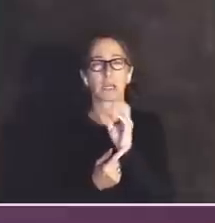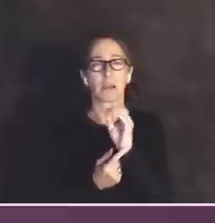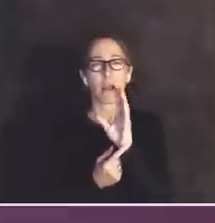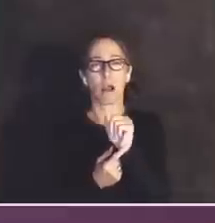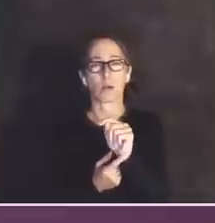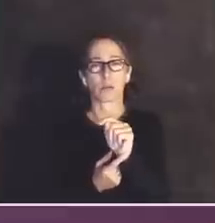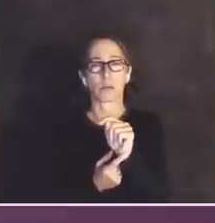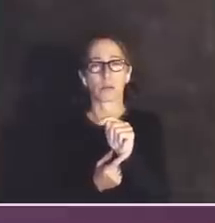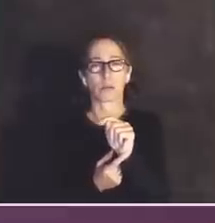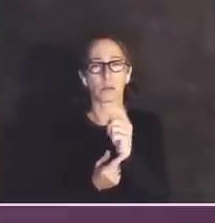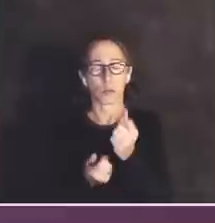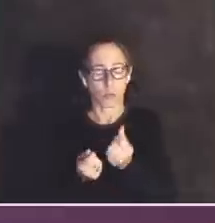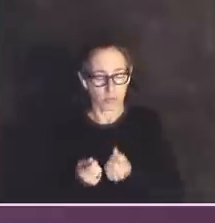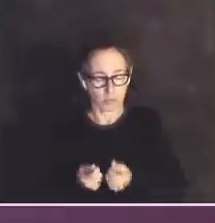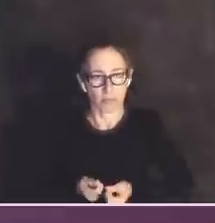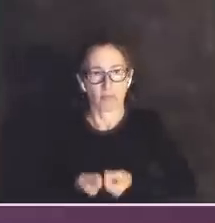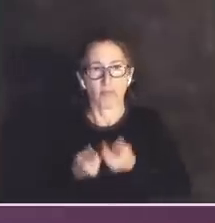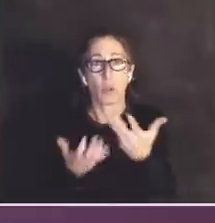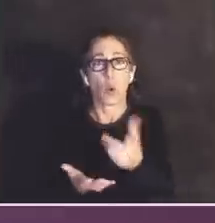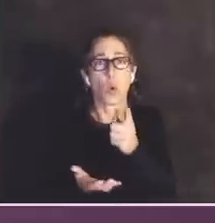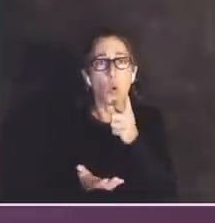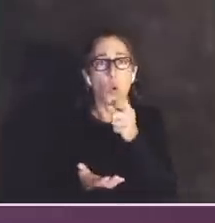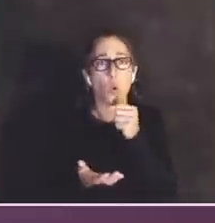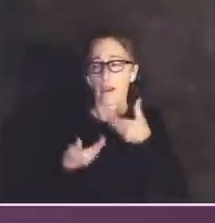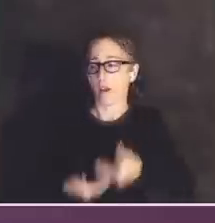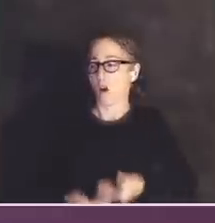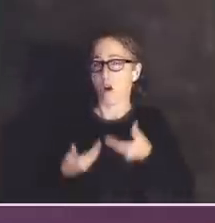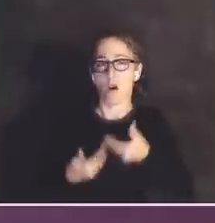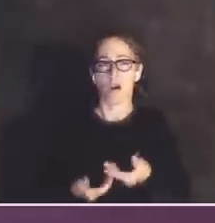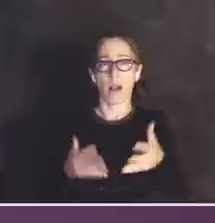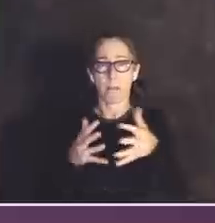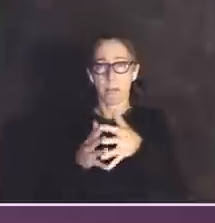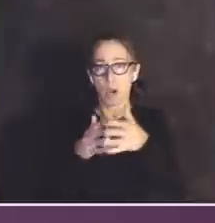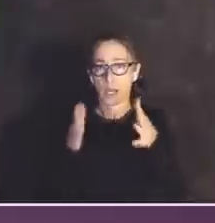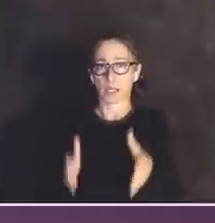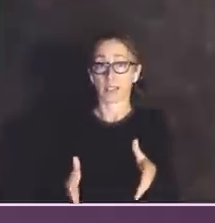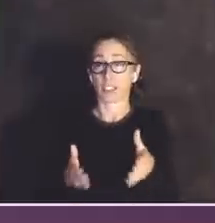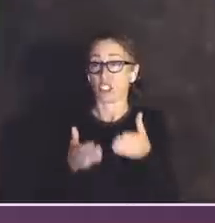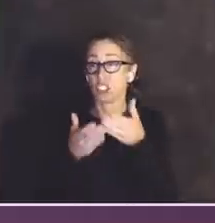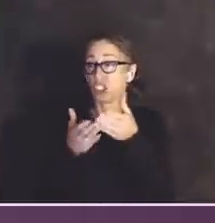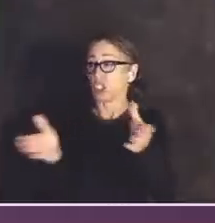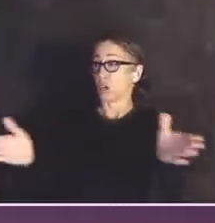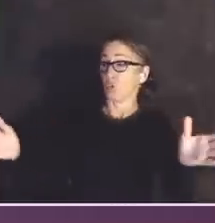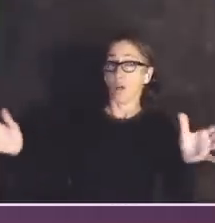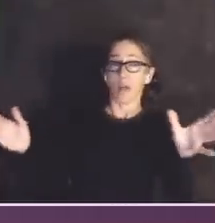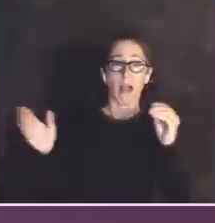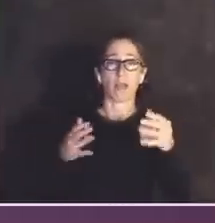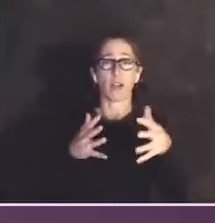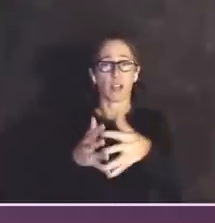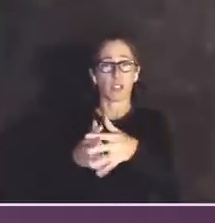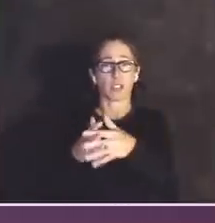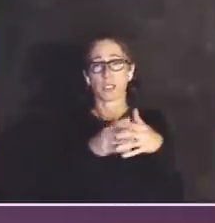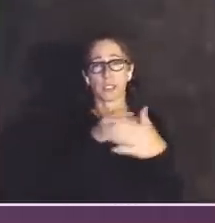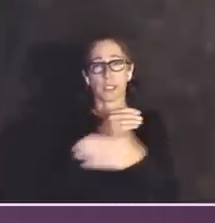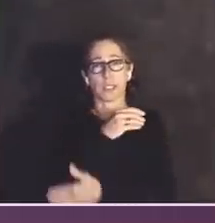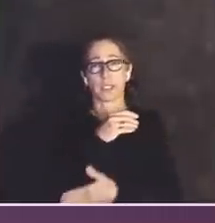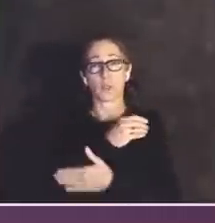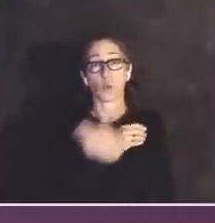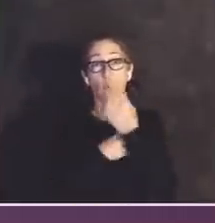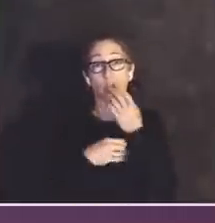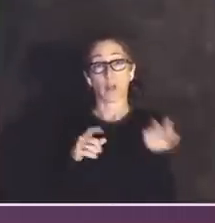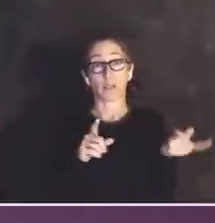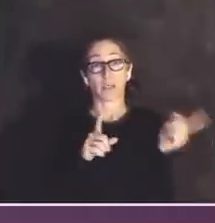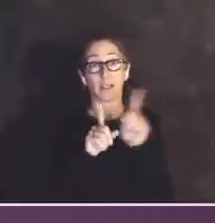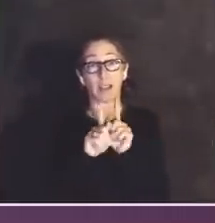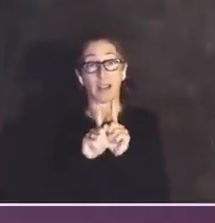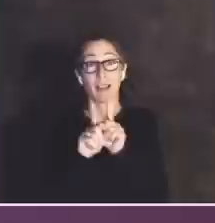are as Americans and as a country. We are gonna stand with Joe Biden because